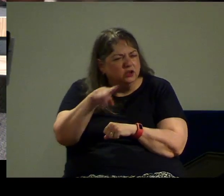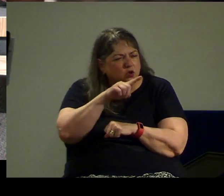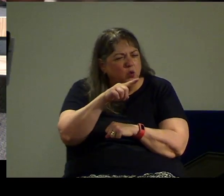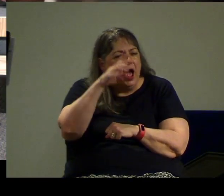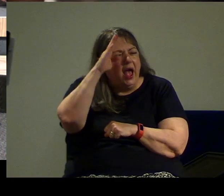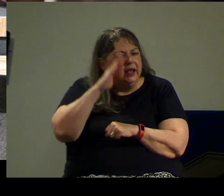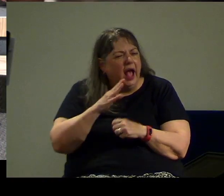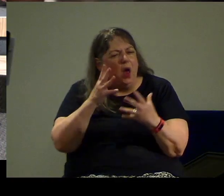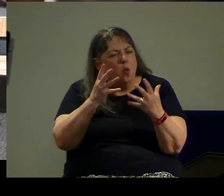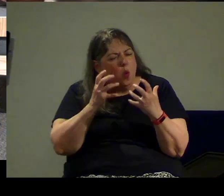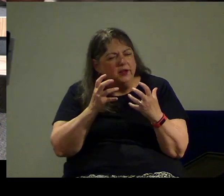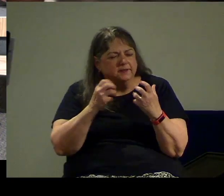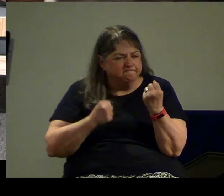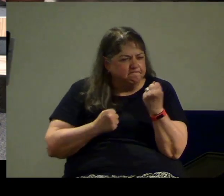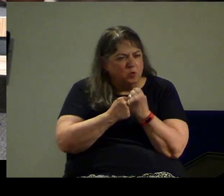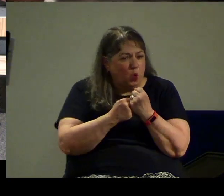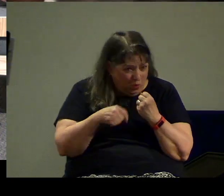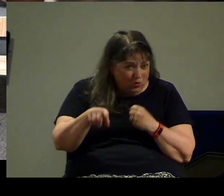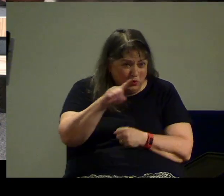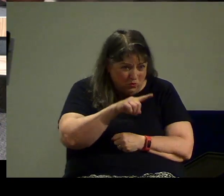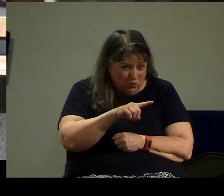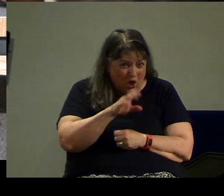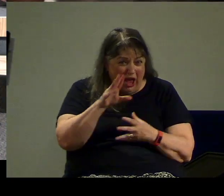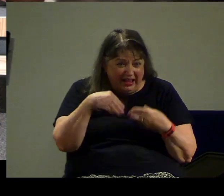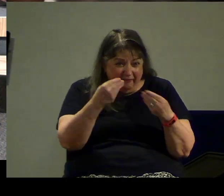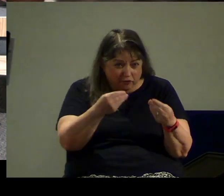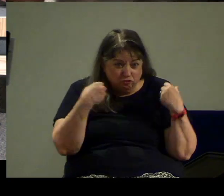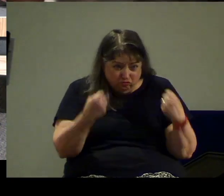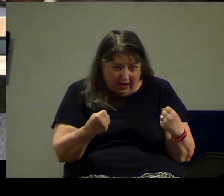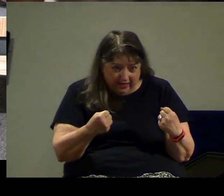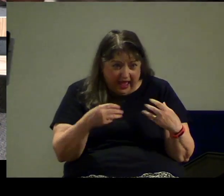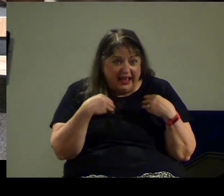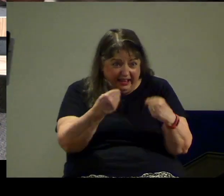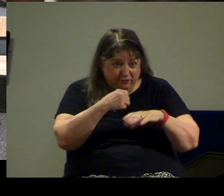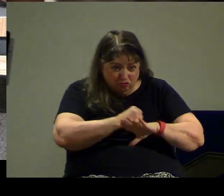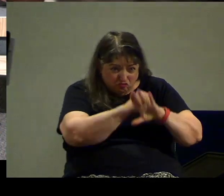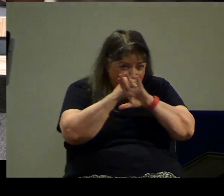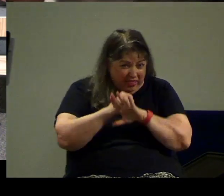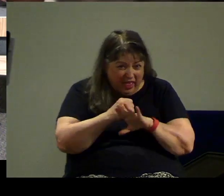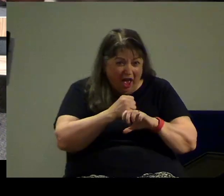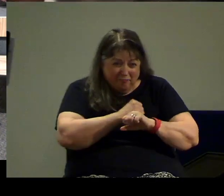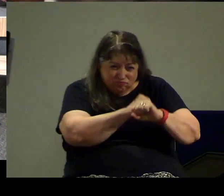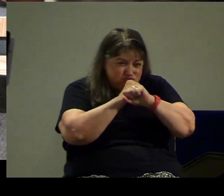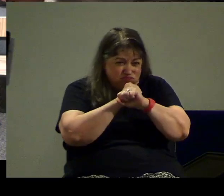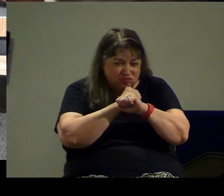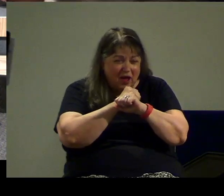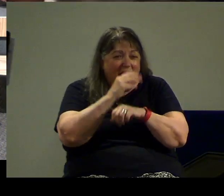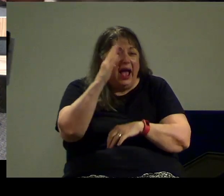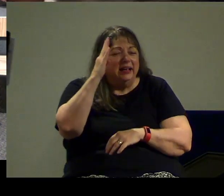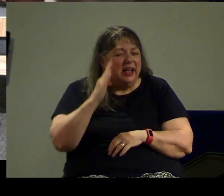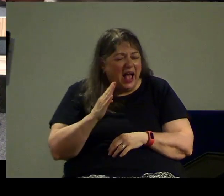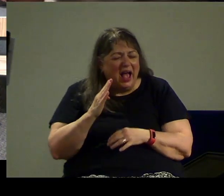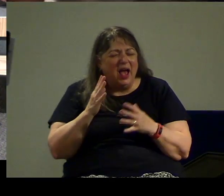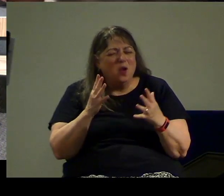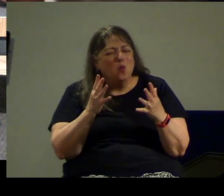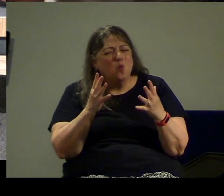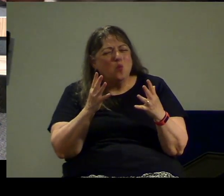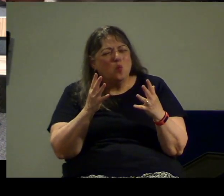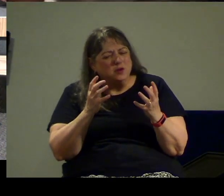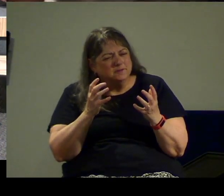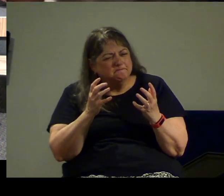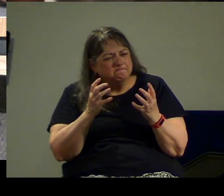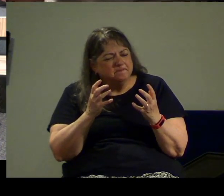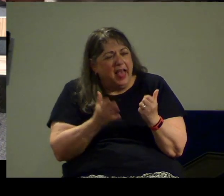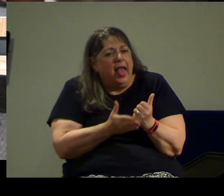God wants to be your help, your strength, your shield, your defender. He wants to take you and bring you through